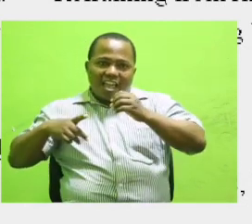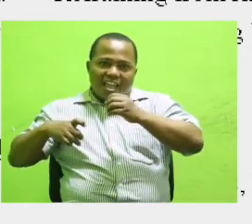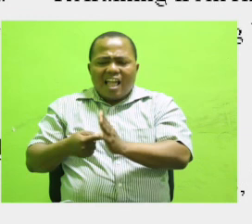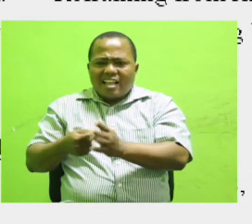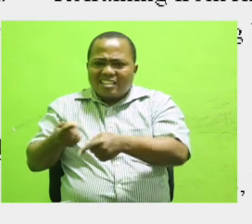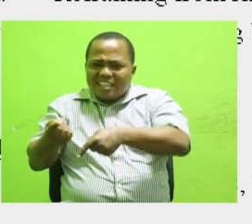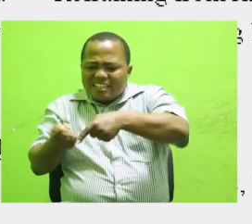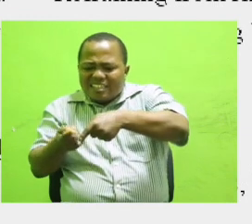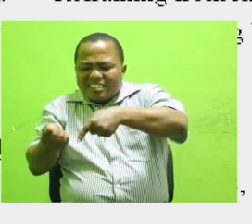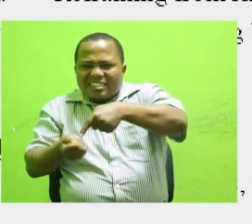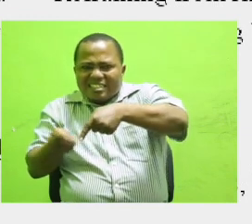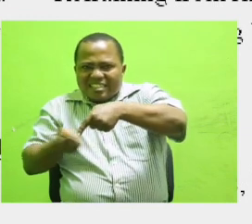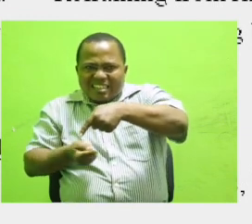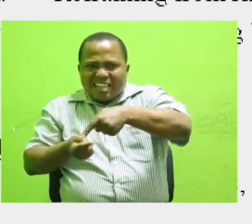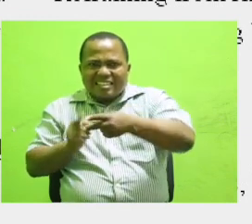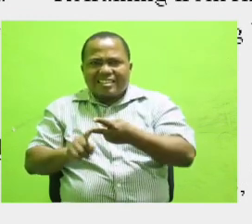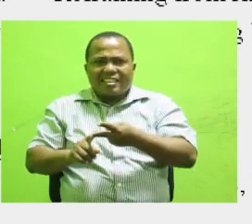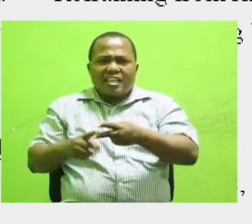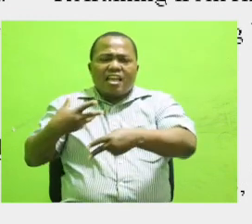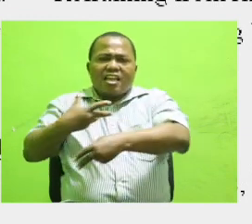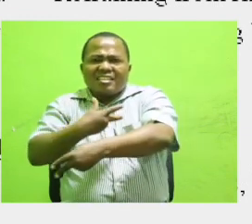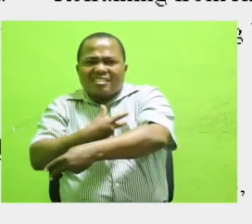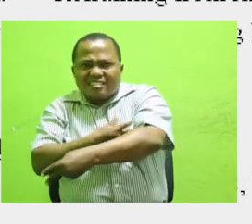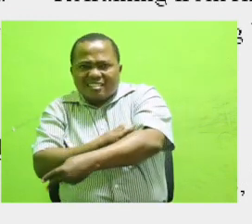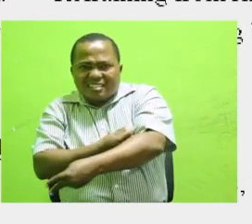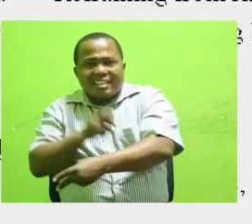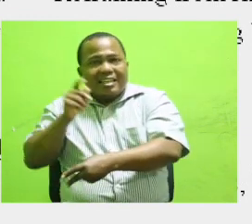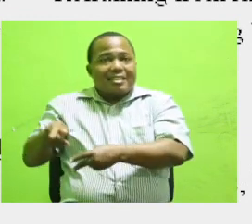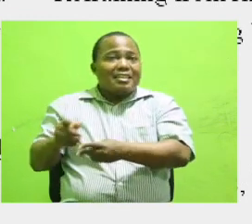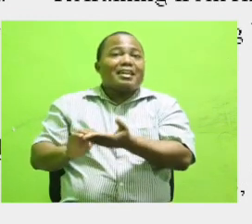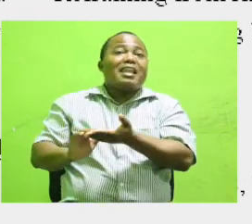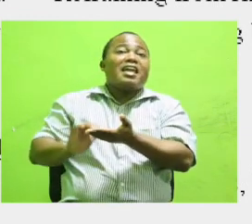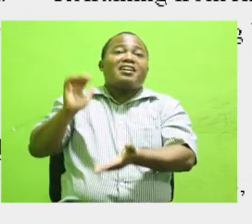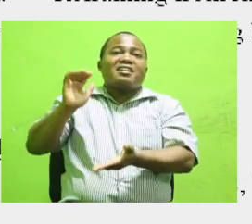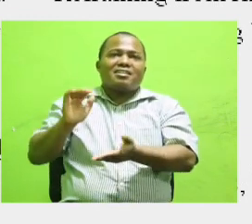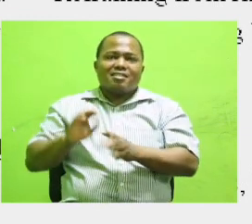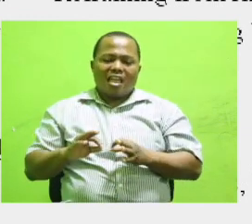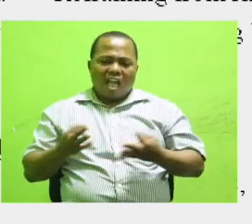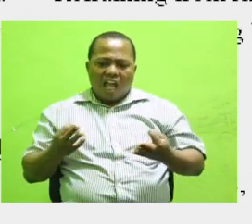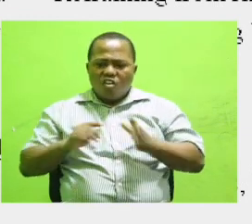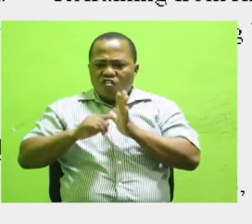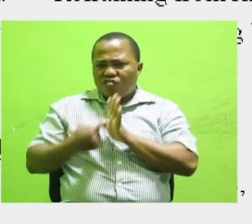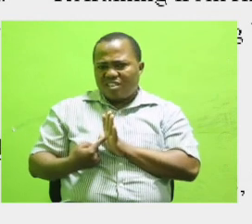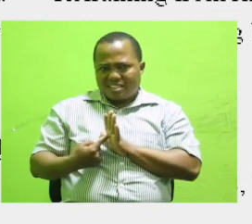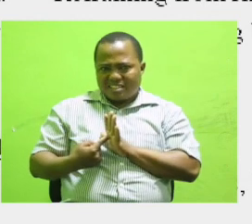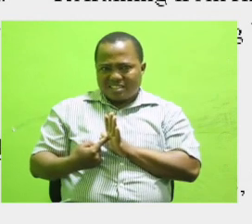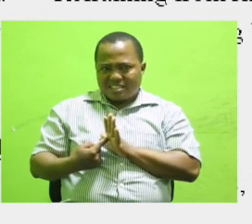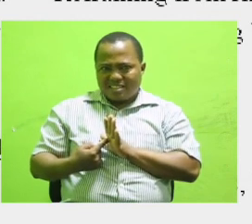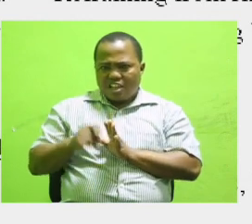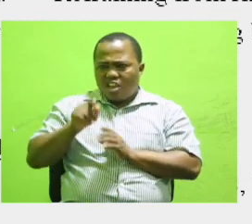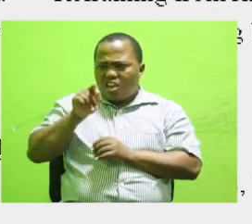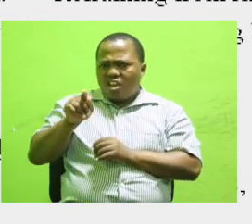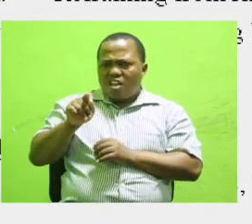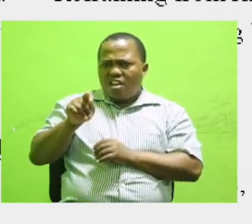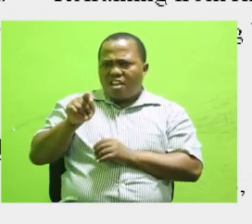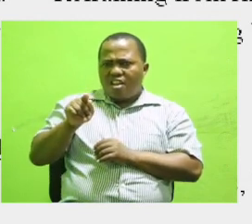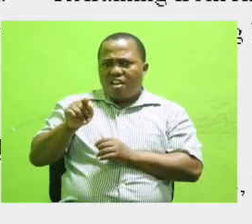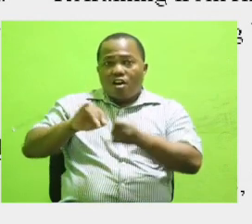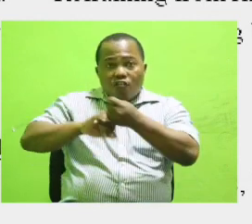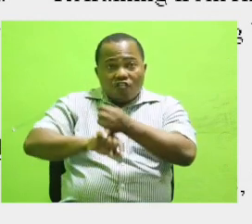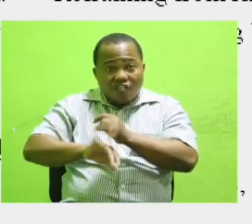him. Why would they say that? Because they say that this person is sexually promiscuous, that he